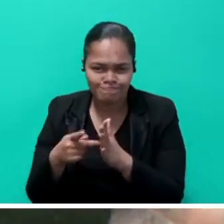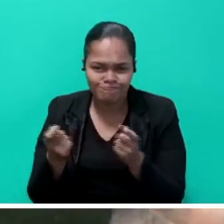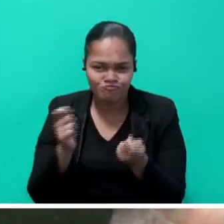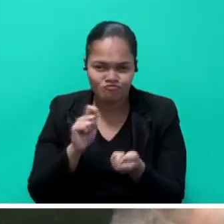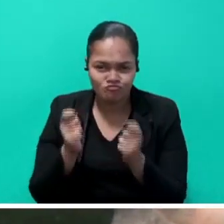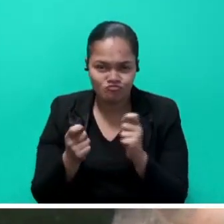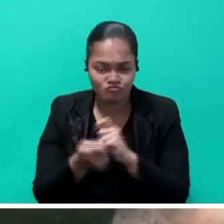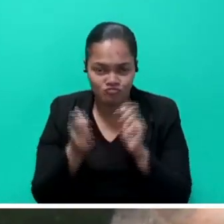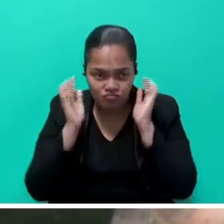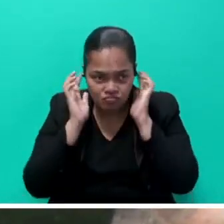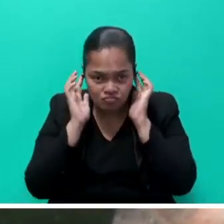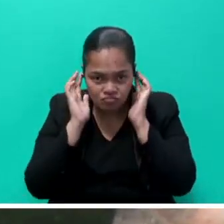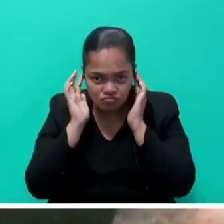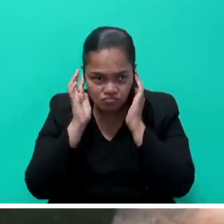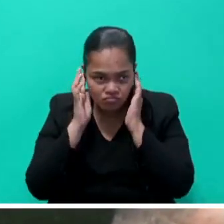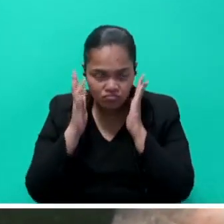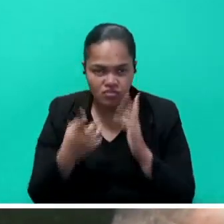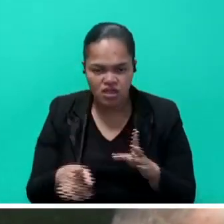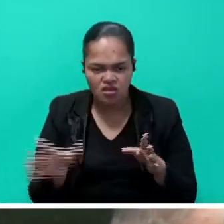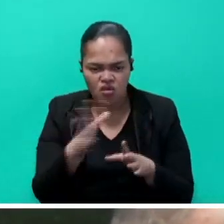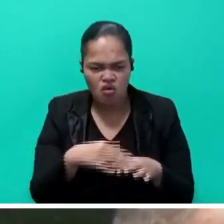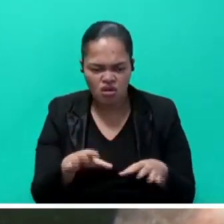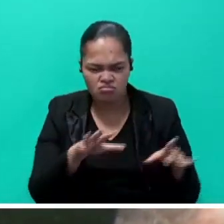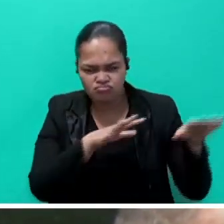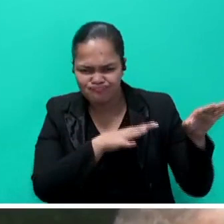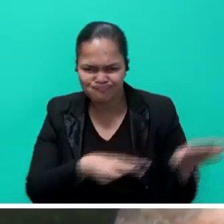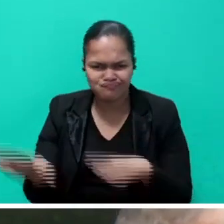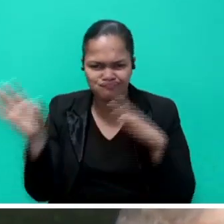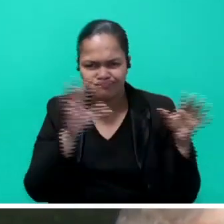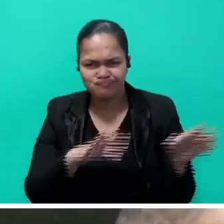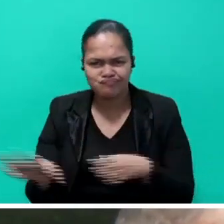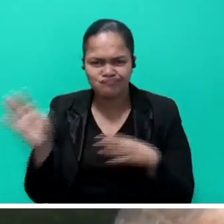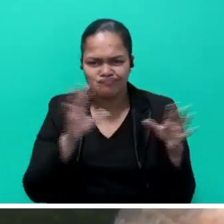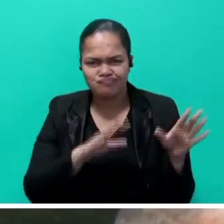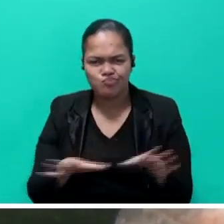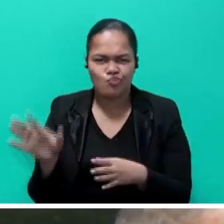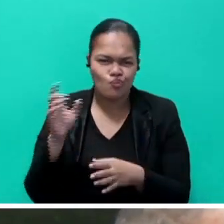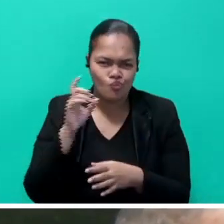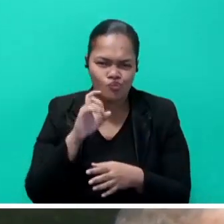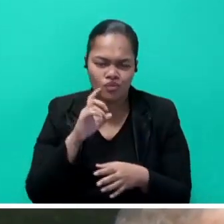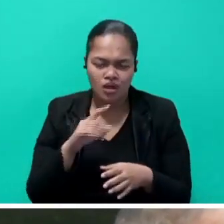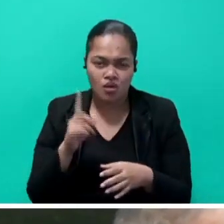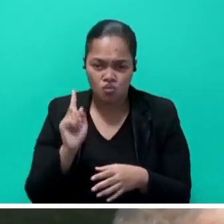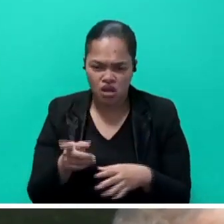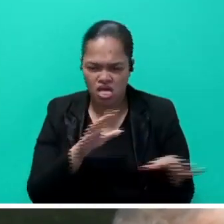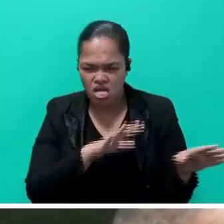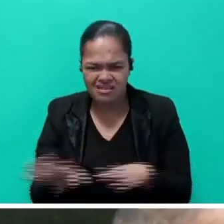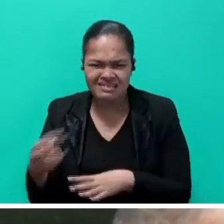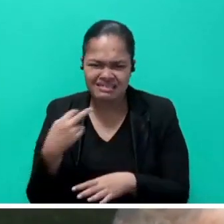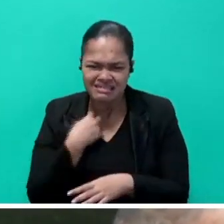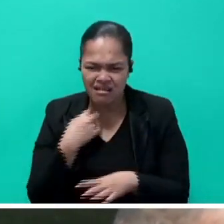sediments and silt are washed into rivers and creeks, which leads to flooding in low-lying